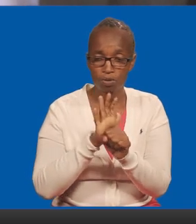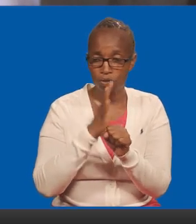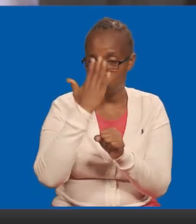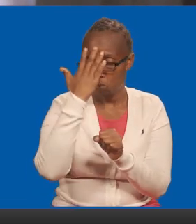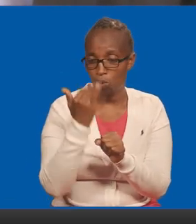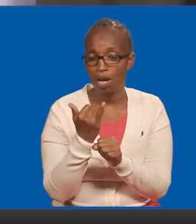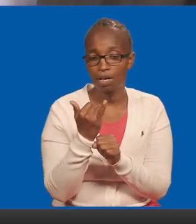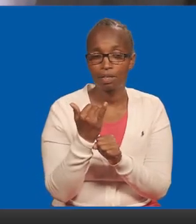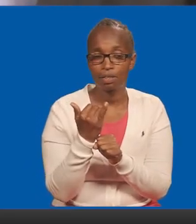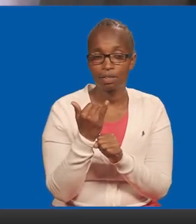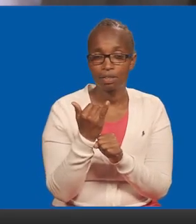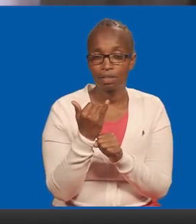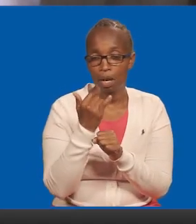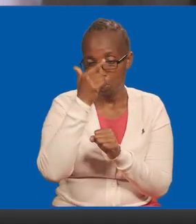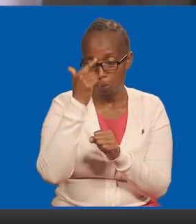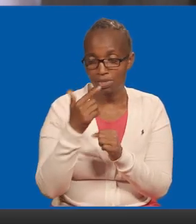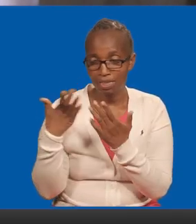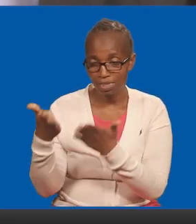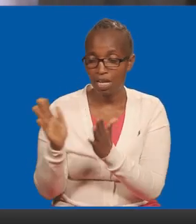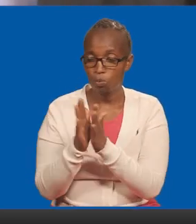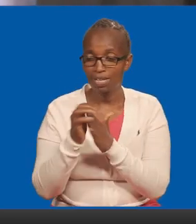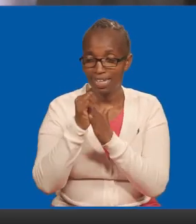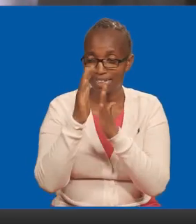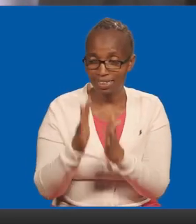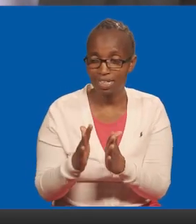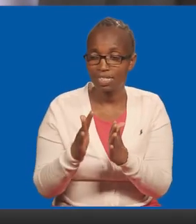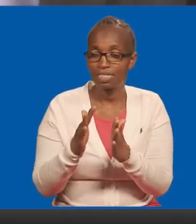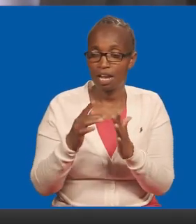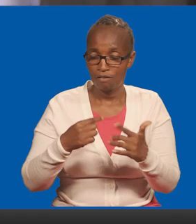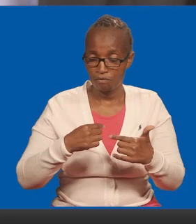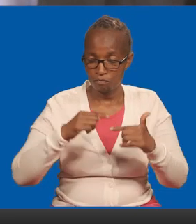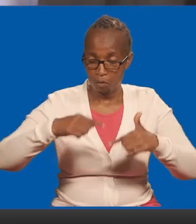For me, as a leader, I don't mind.